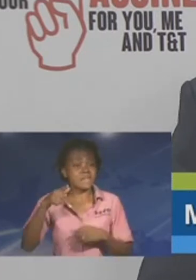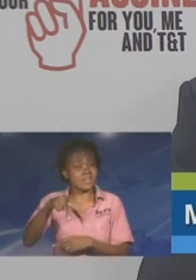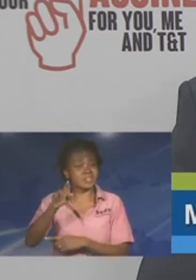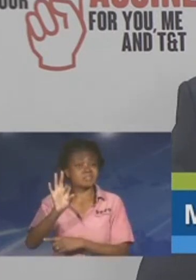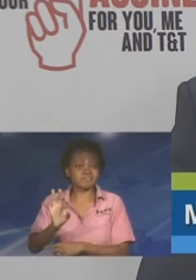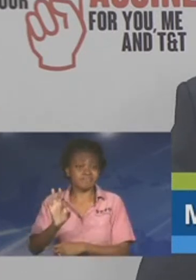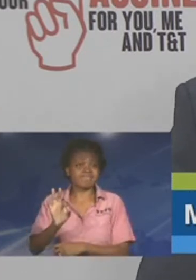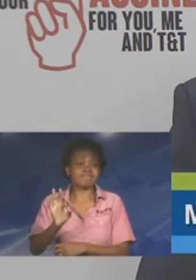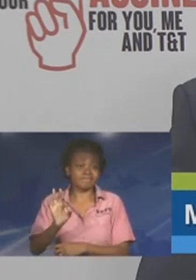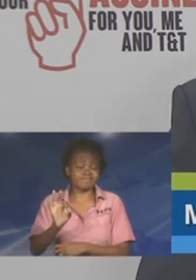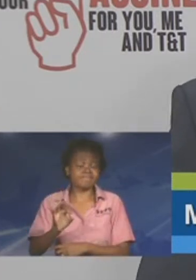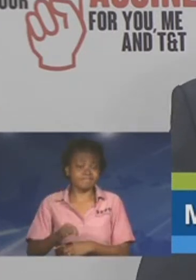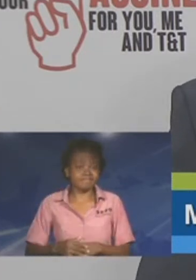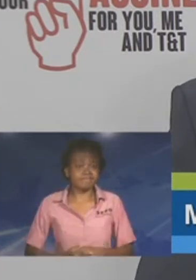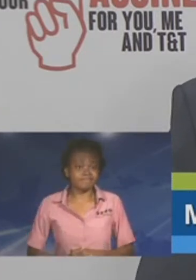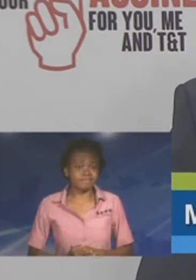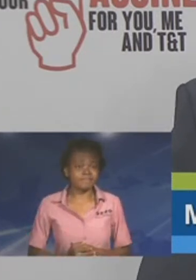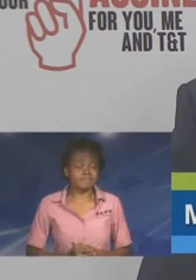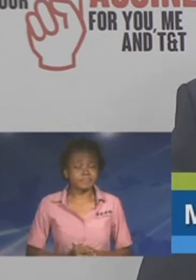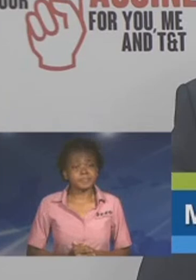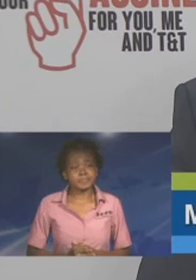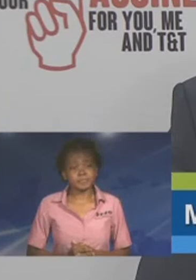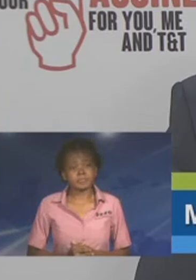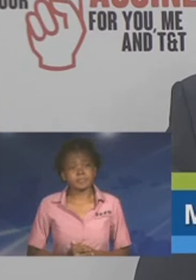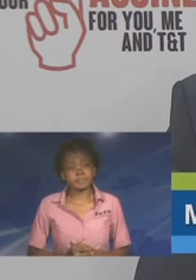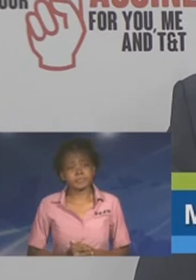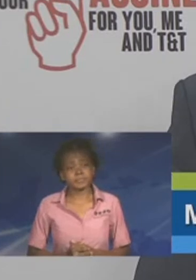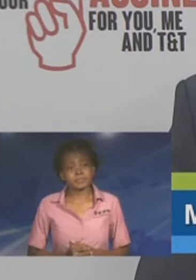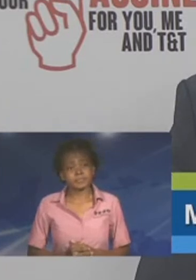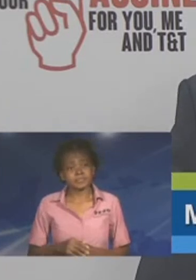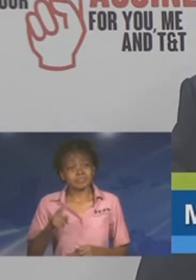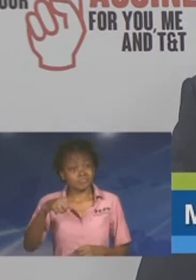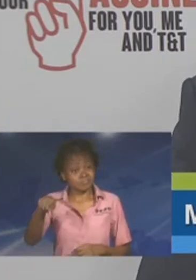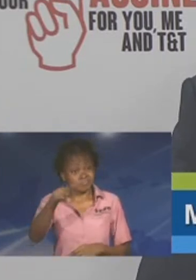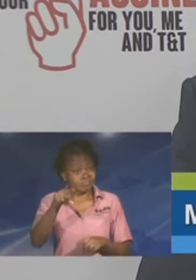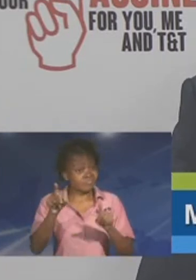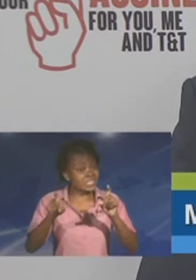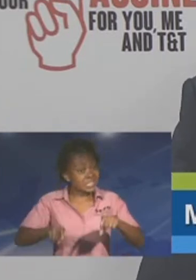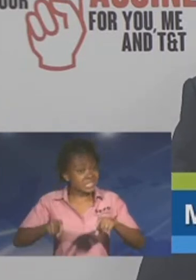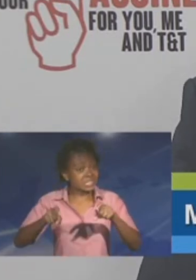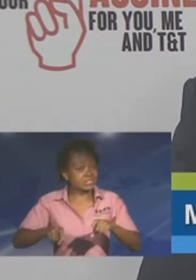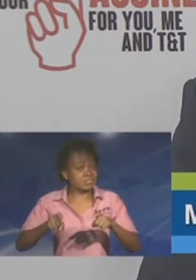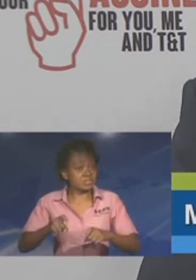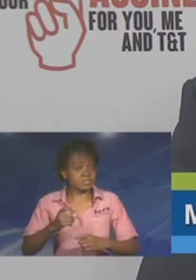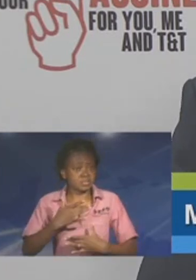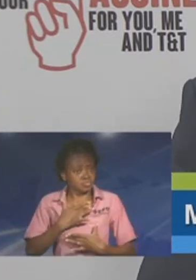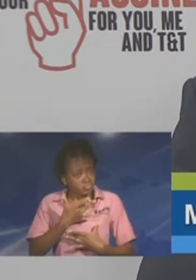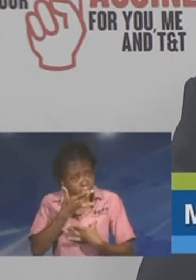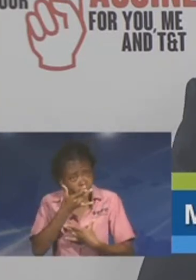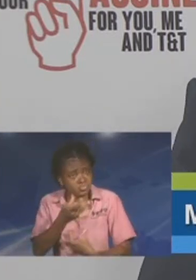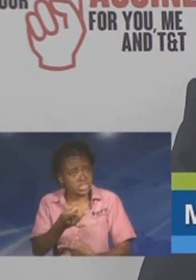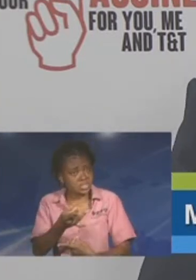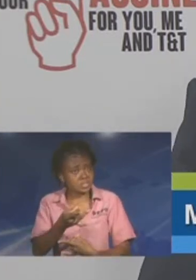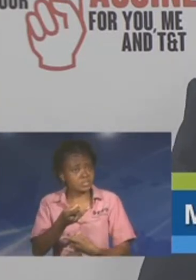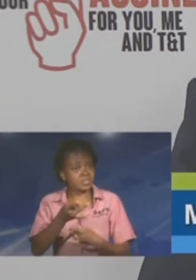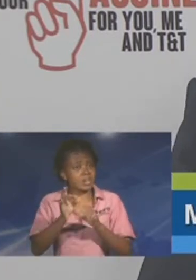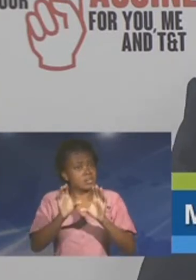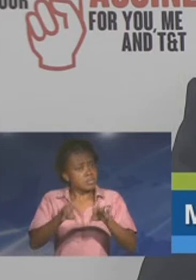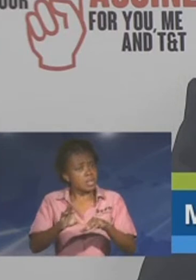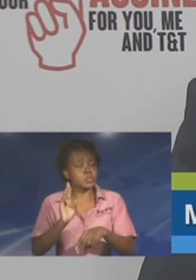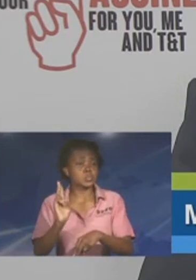words I used, we must have the appetite to show that we can use these